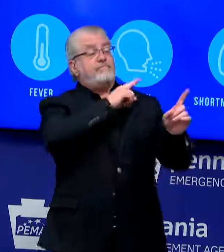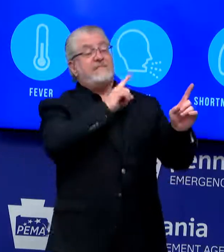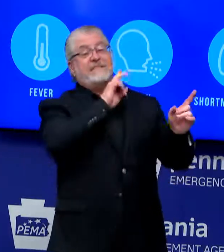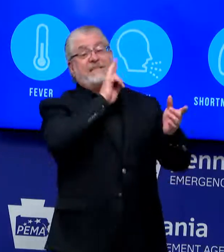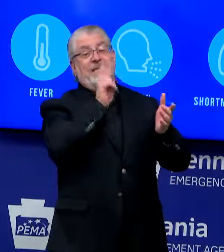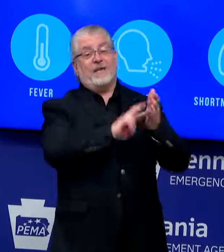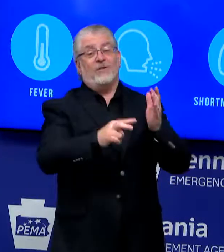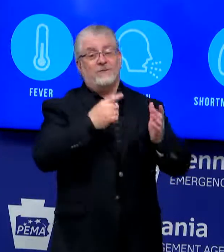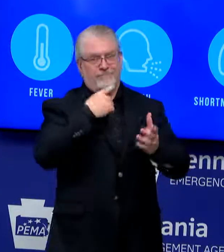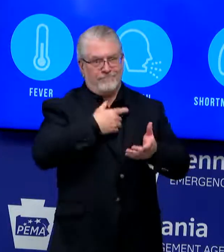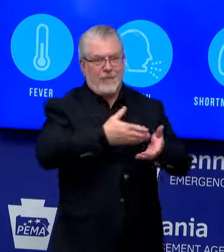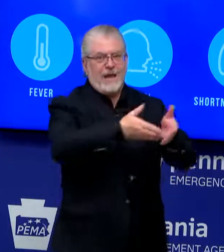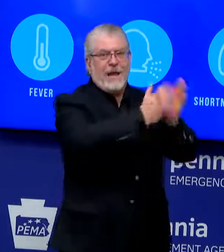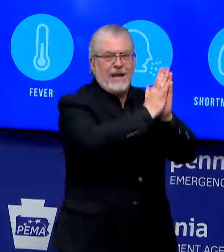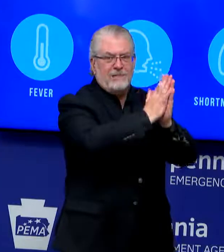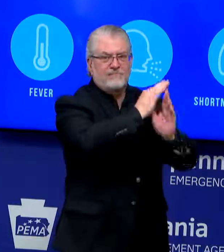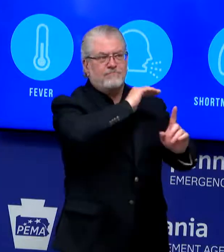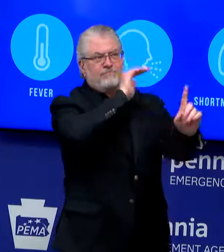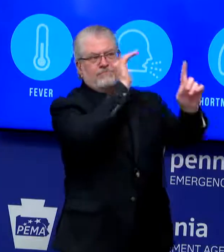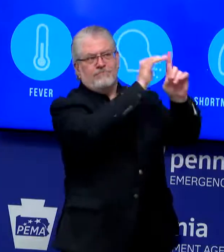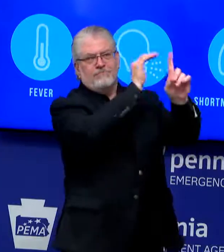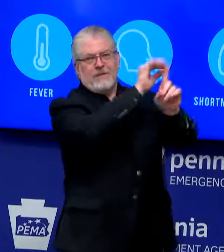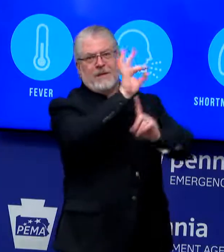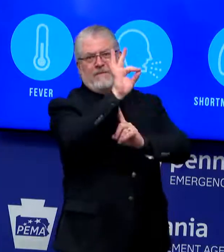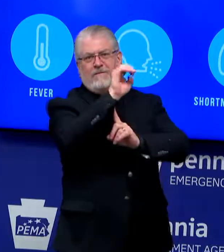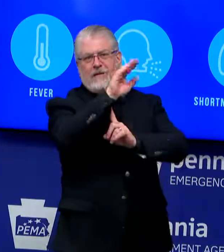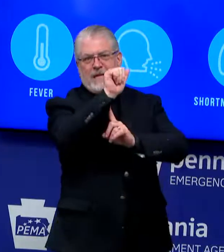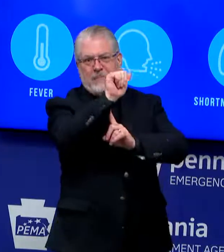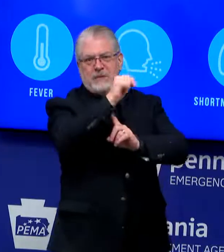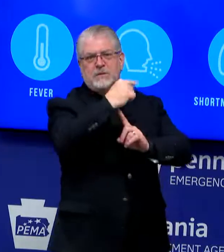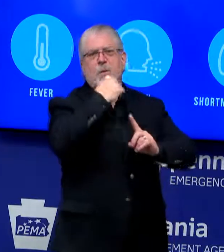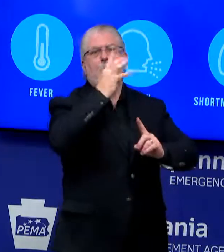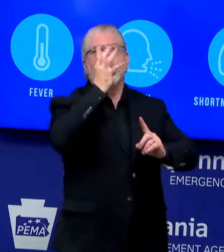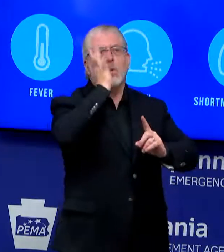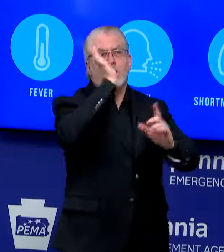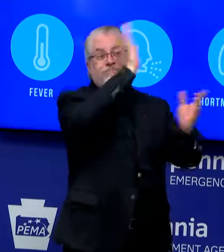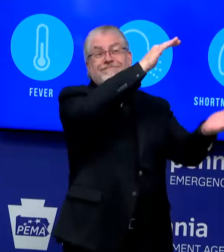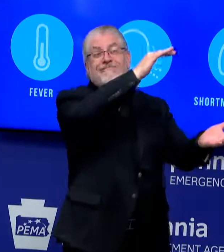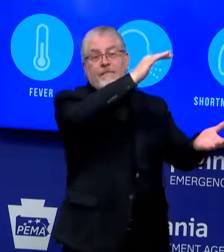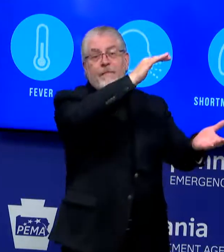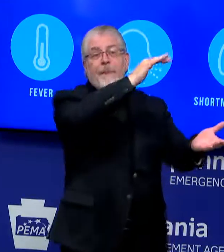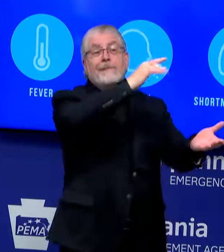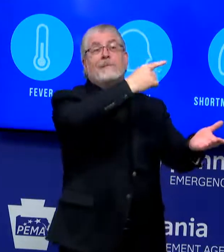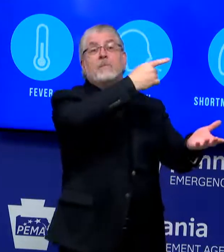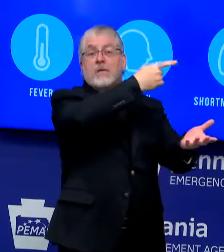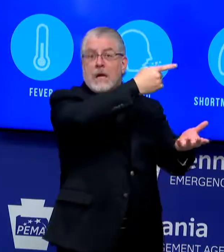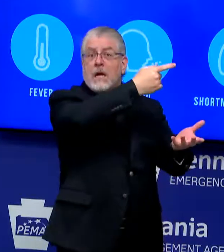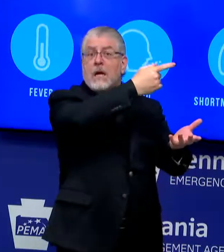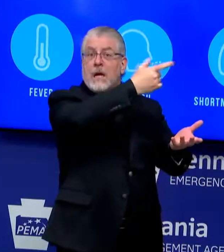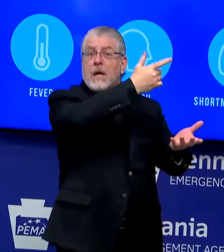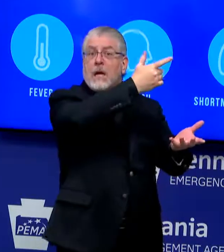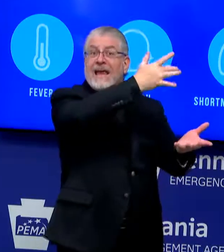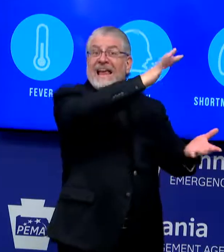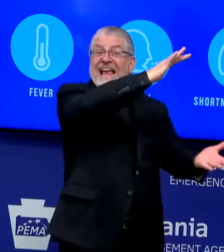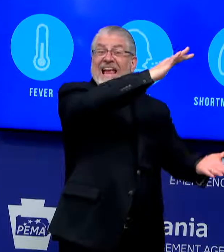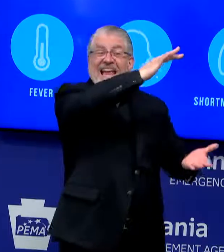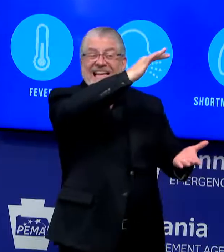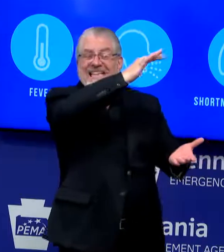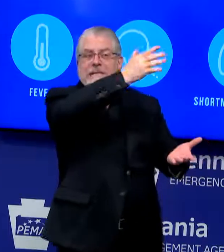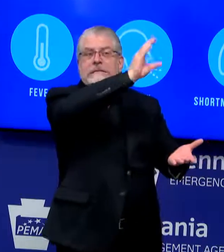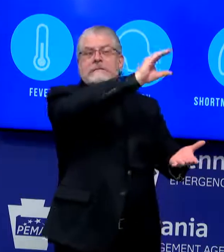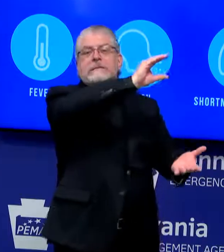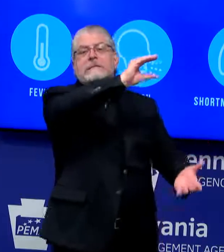FEMA and the federal stockpile. We have received resources. We did not receive all the resources that we asked